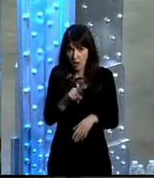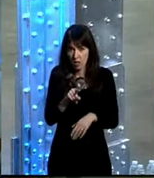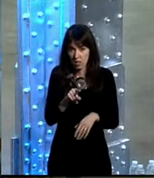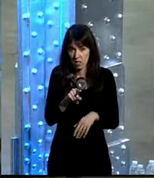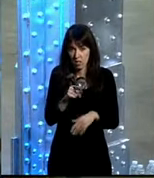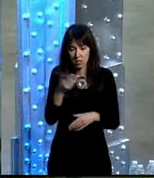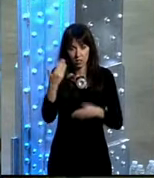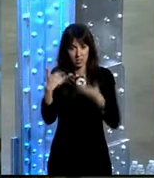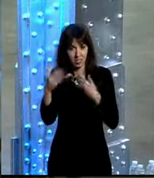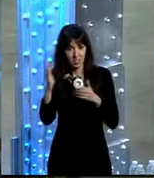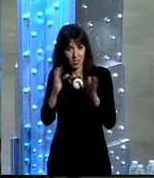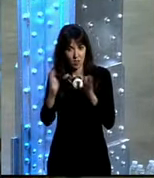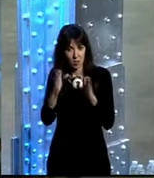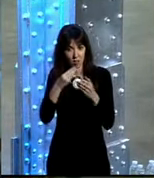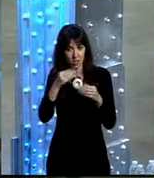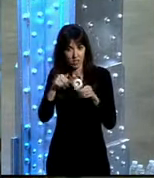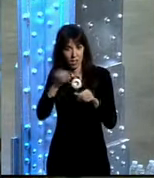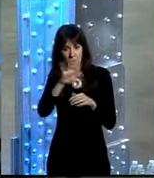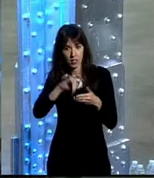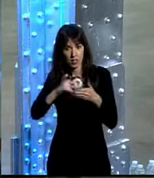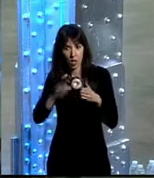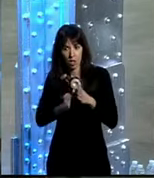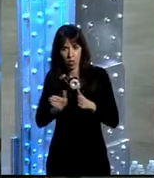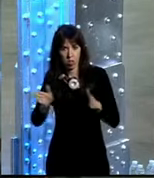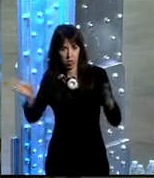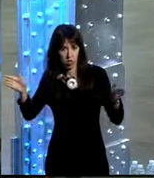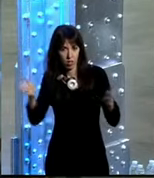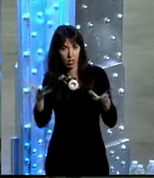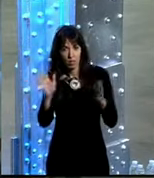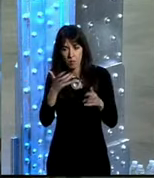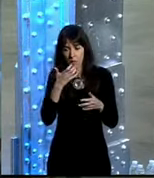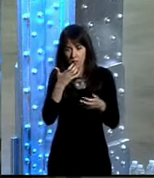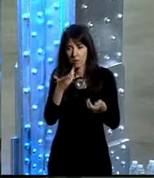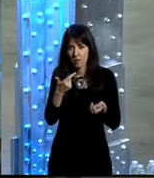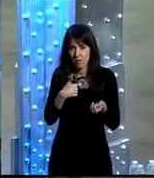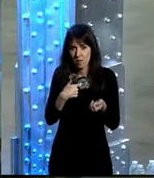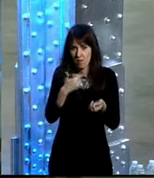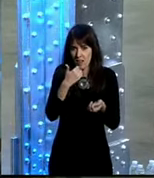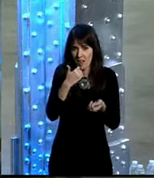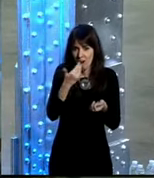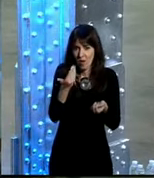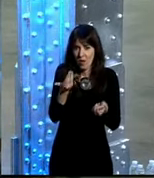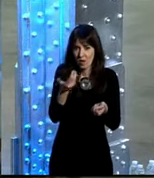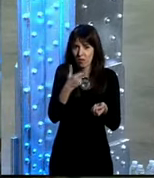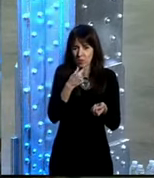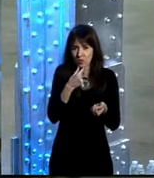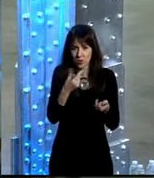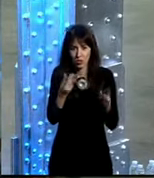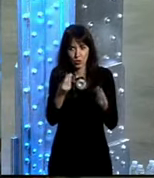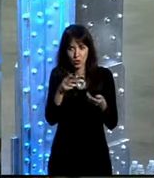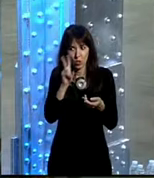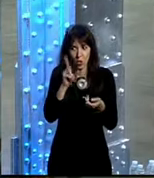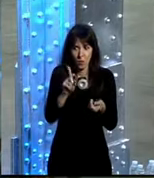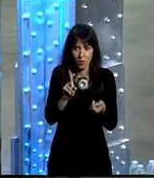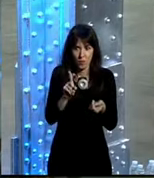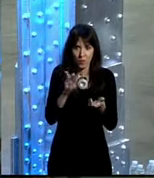That's the case, but that's the case now. There used to be a time in which it seemed that technology was doing its own thing. And it's something that